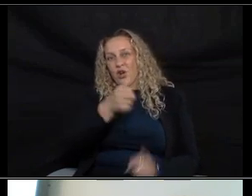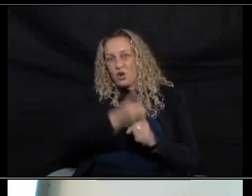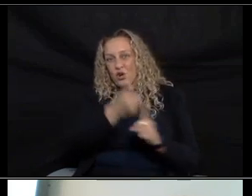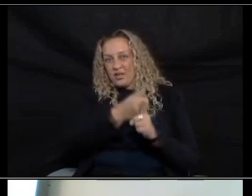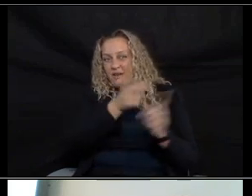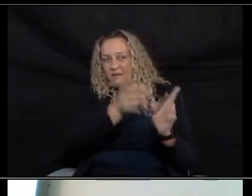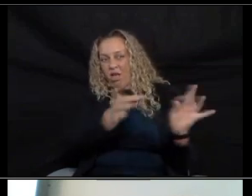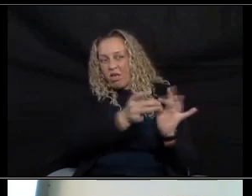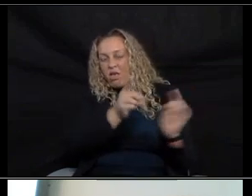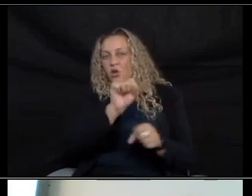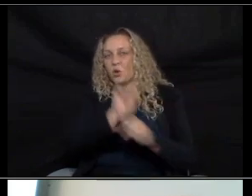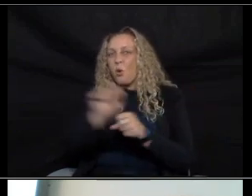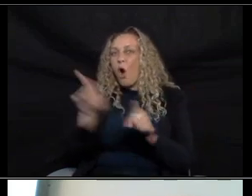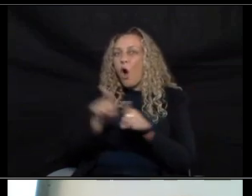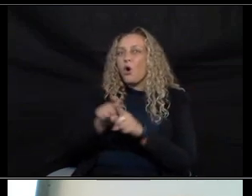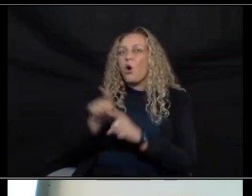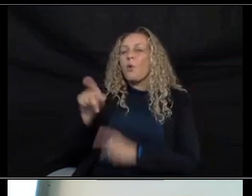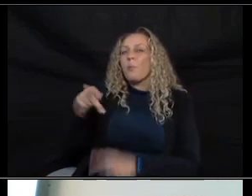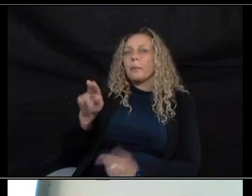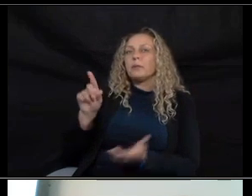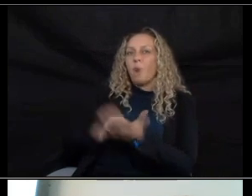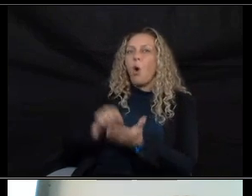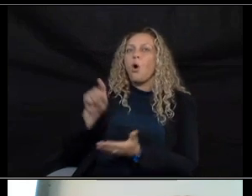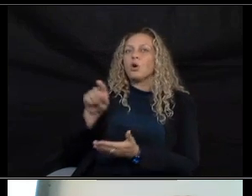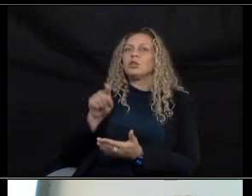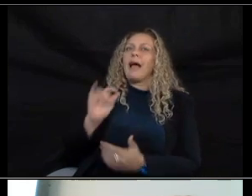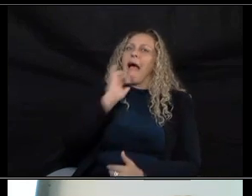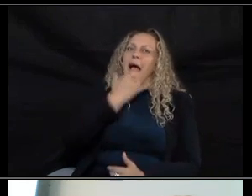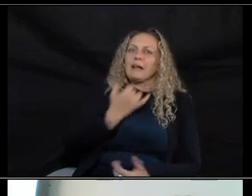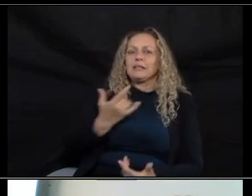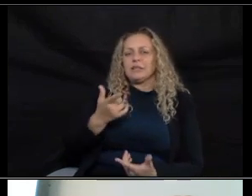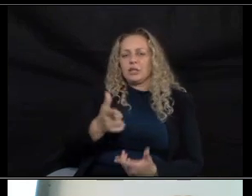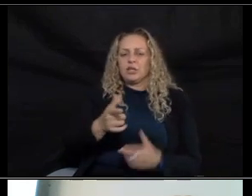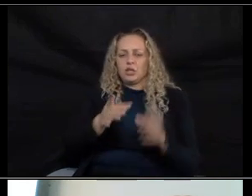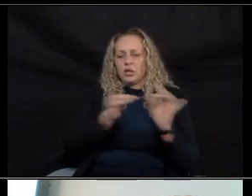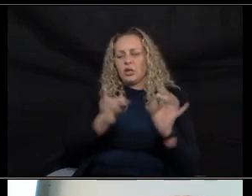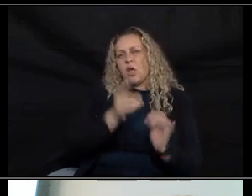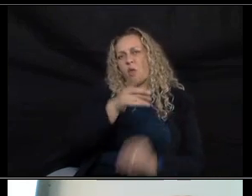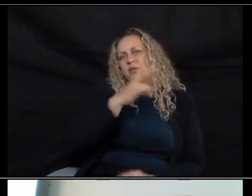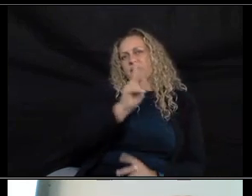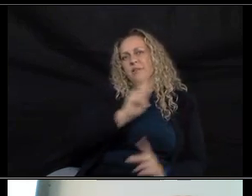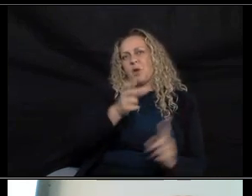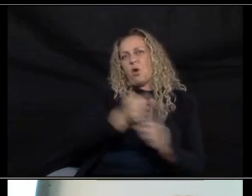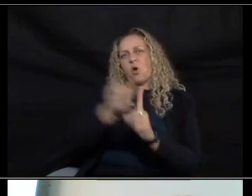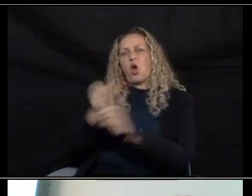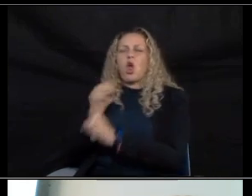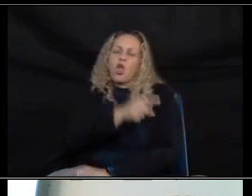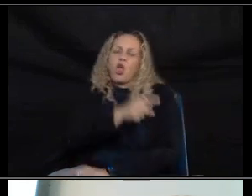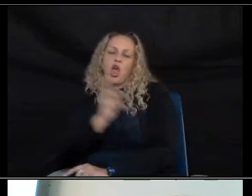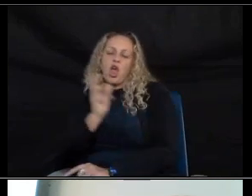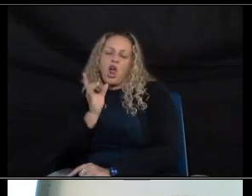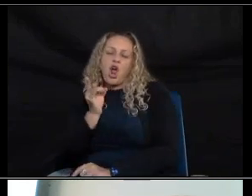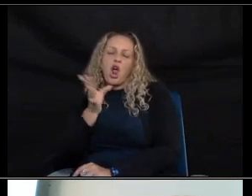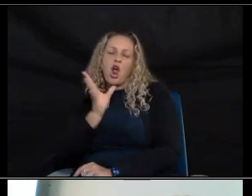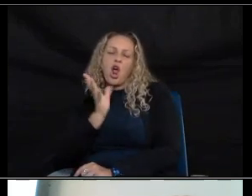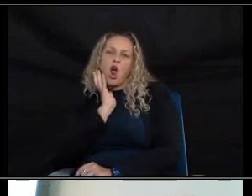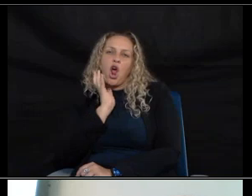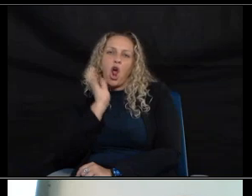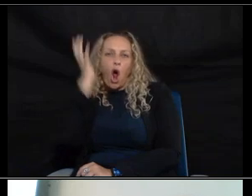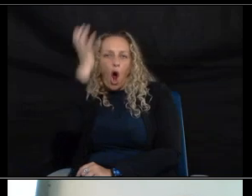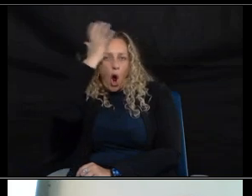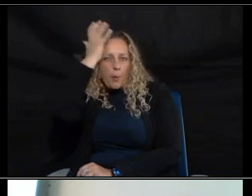for Palm Beach Post. And she accidentally liked the post, calling those 17 people that were arrested garbage in the social media